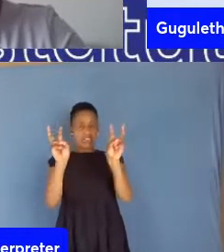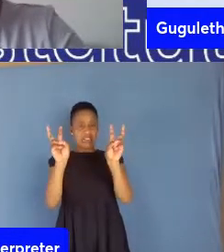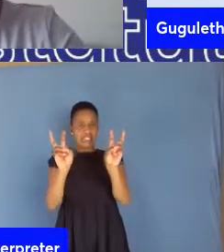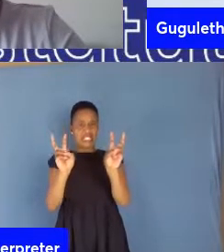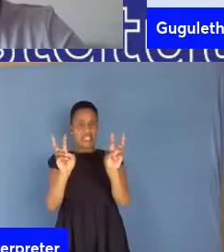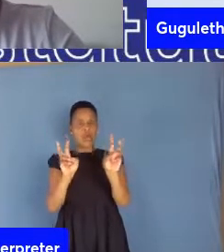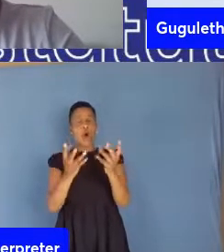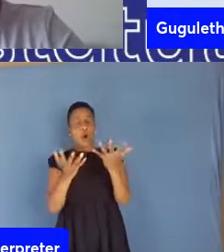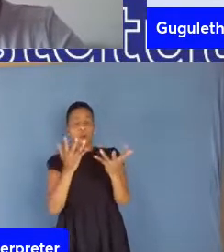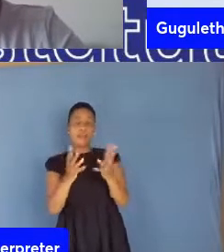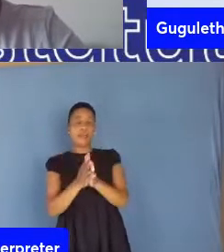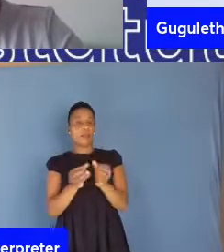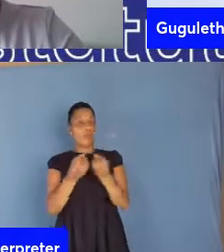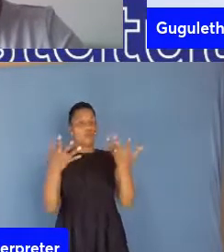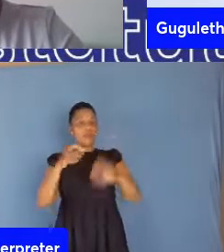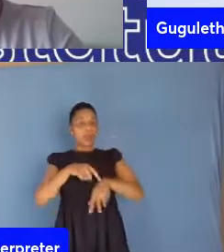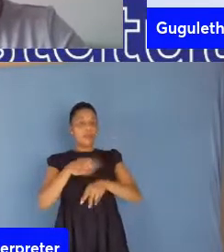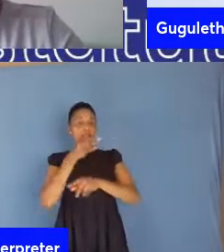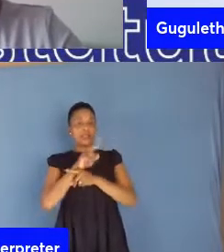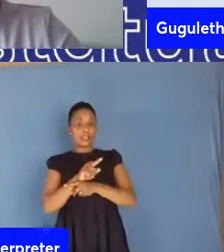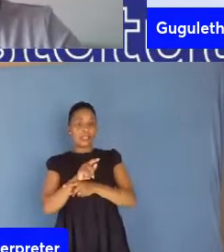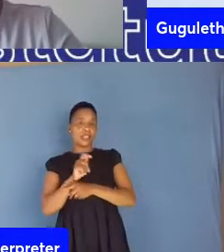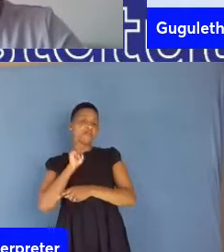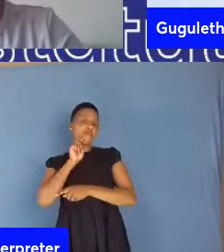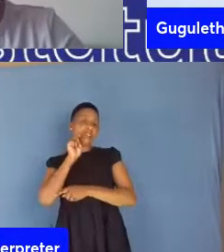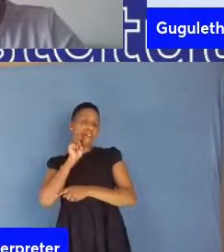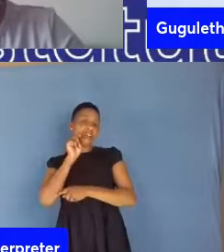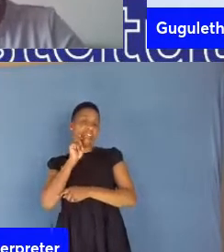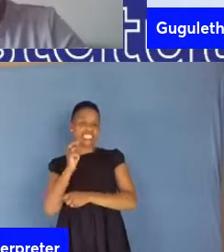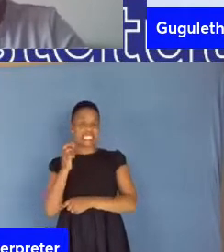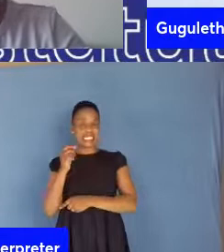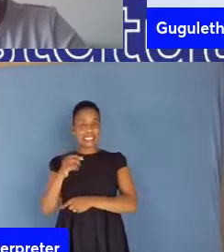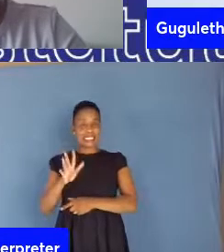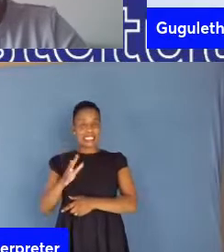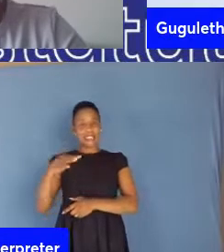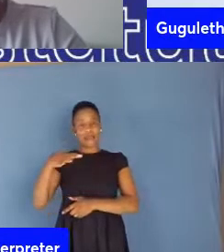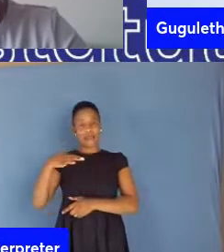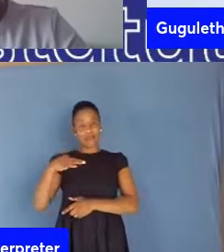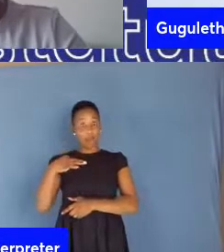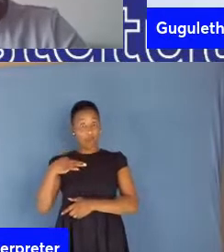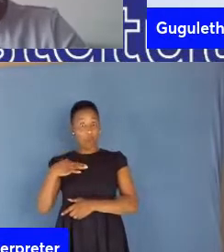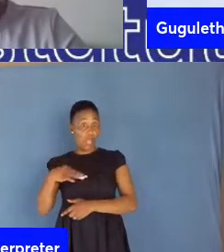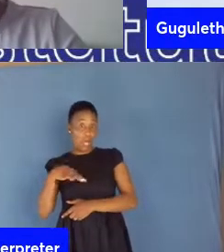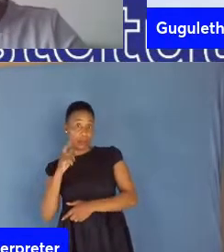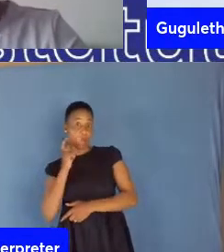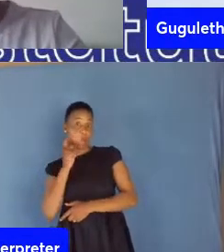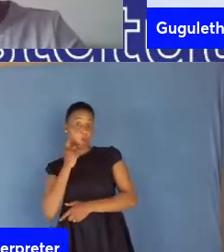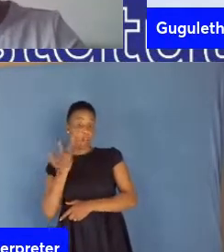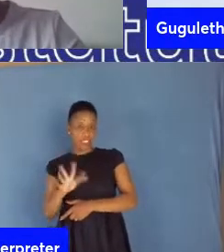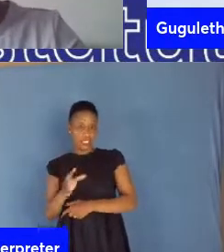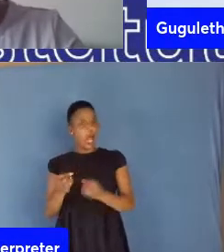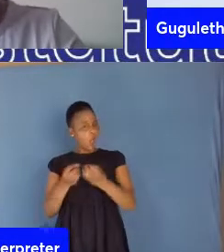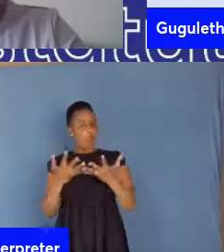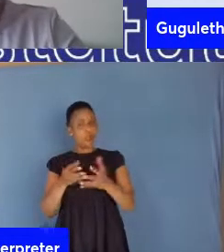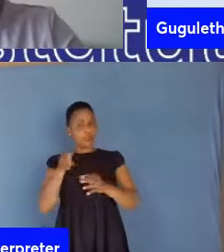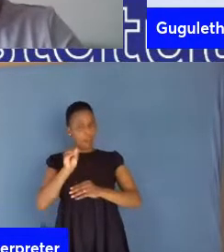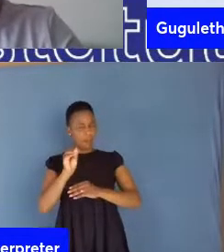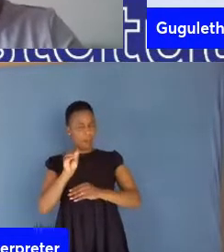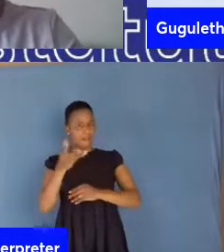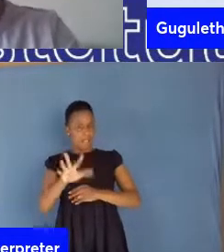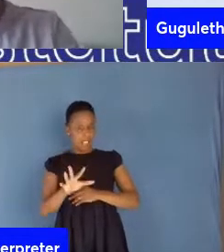called pregnant teenagers when there's a lot to it. So thank you even for mentioning